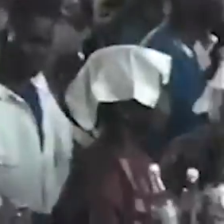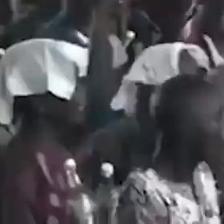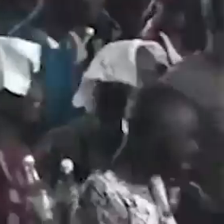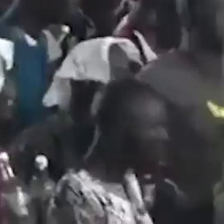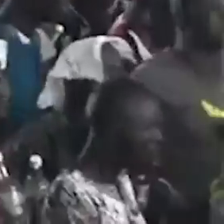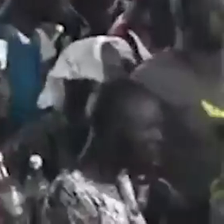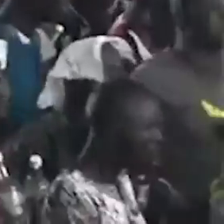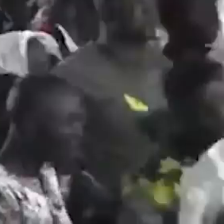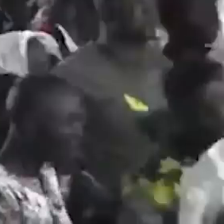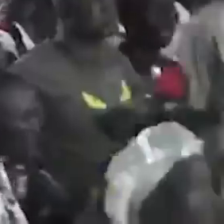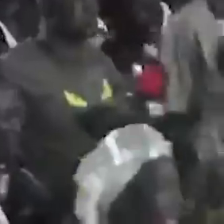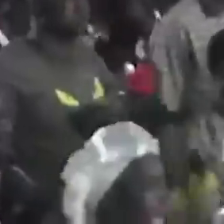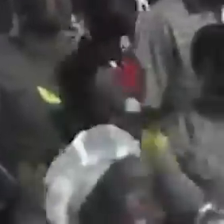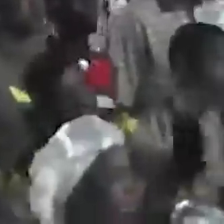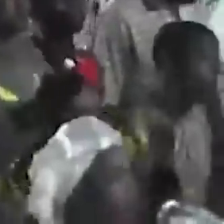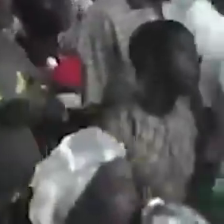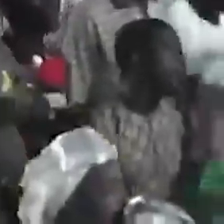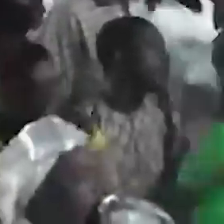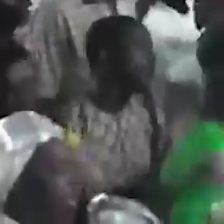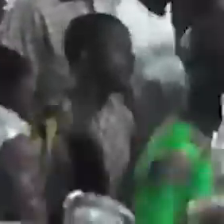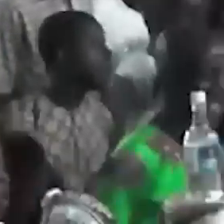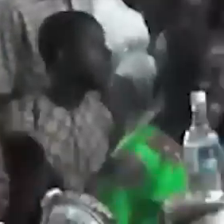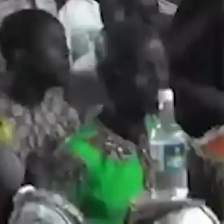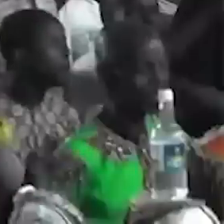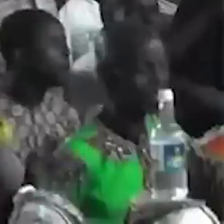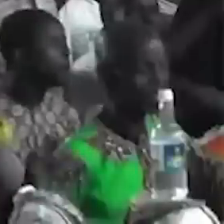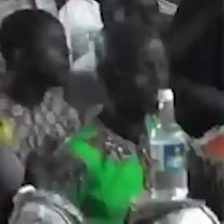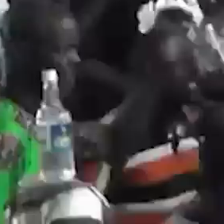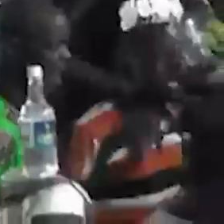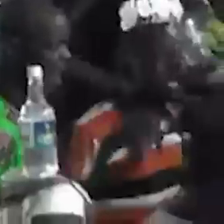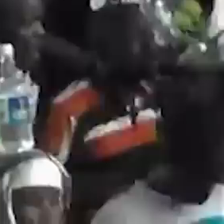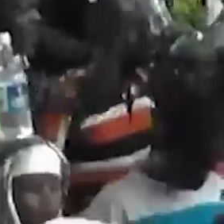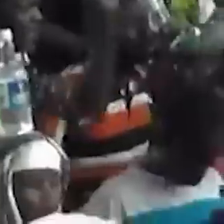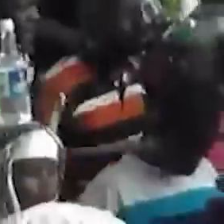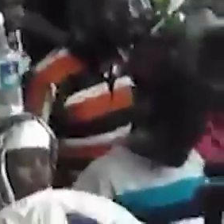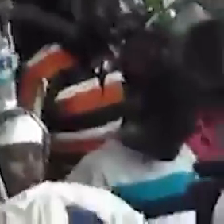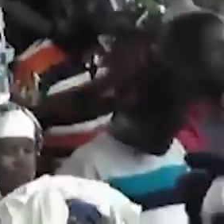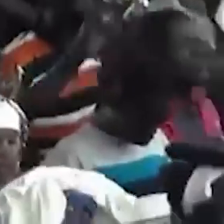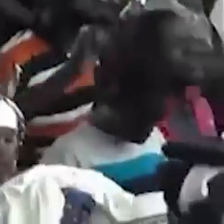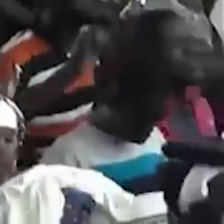I want to do it.